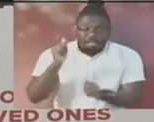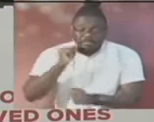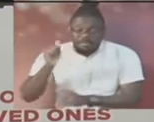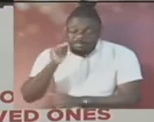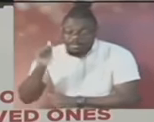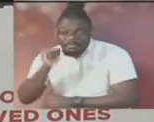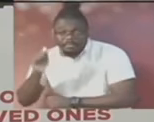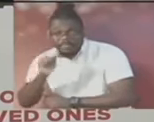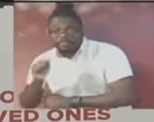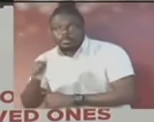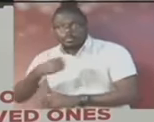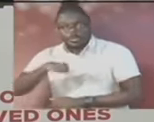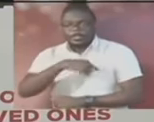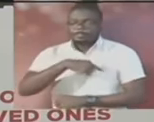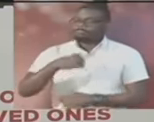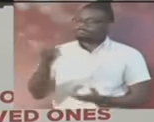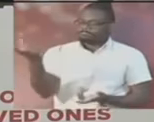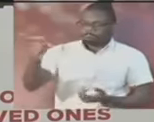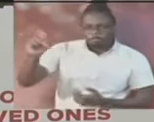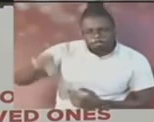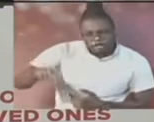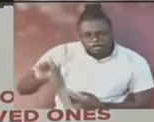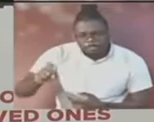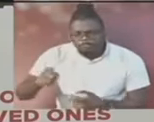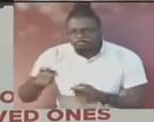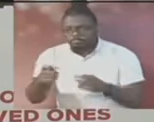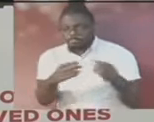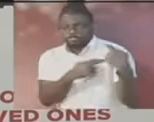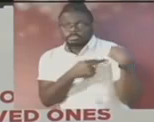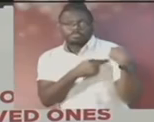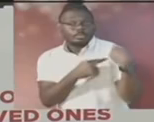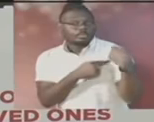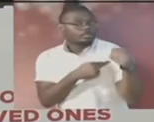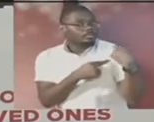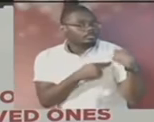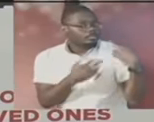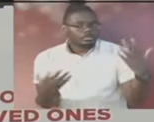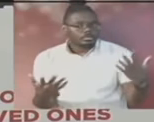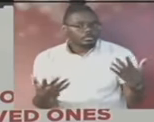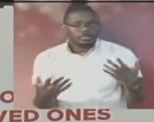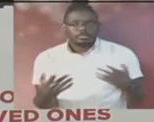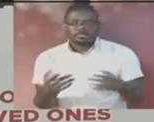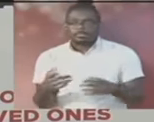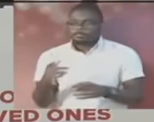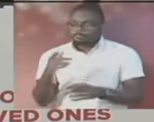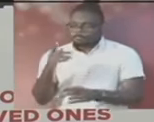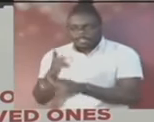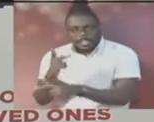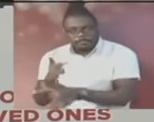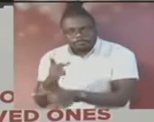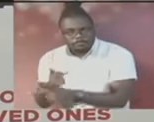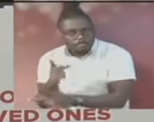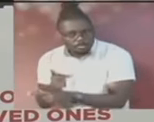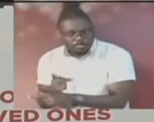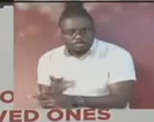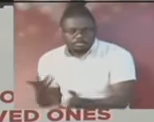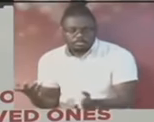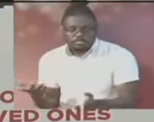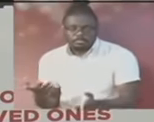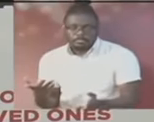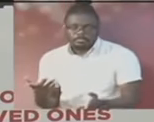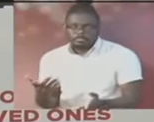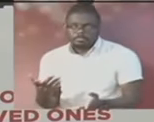to have a personal responsibility and be vigilant. Let us be our relatives' keeper. Let